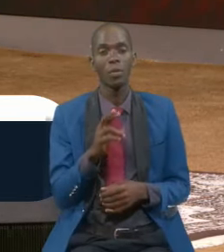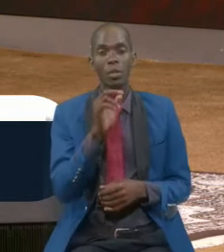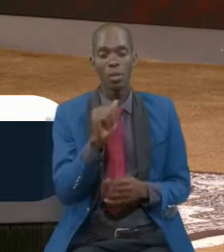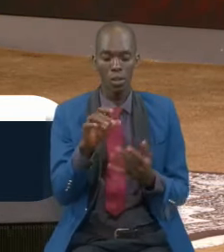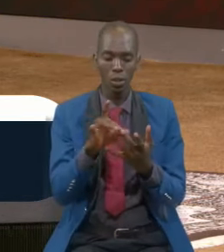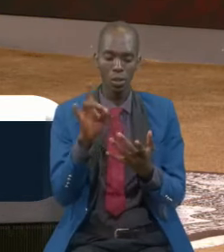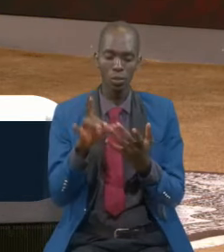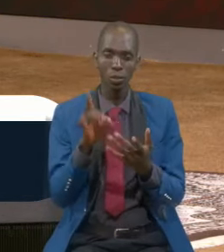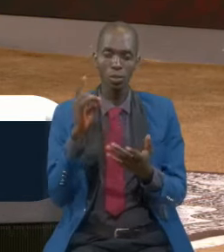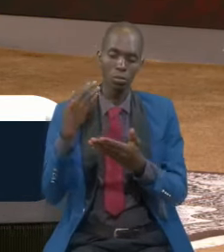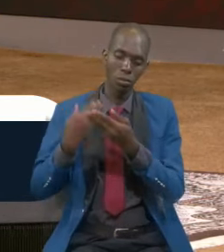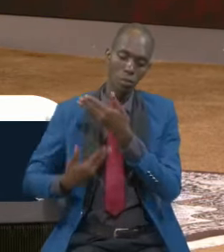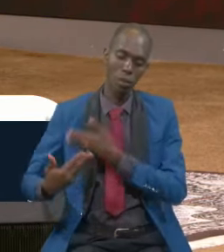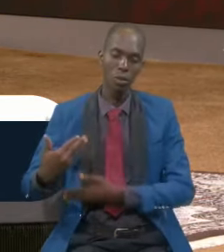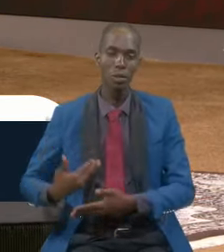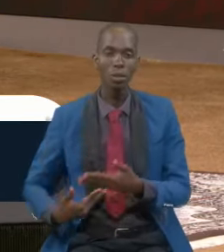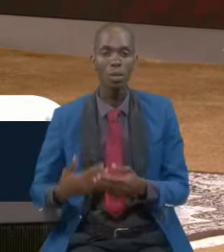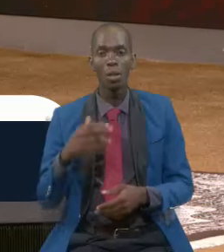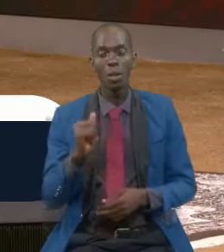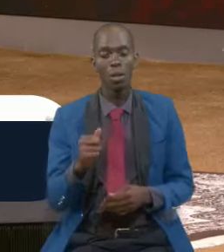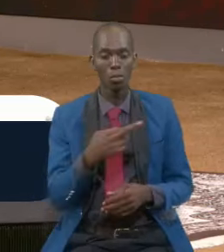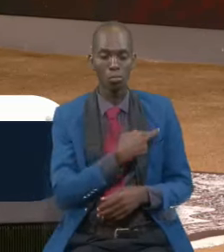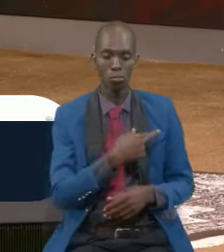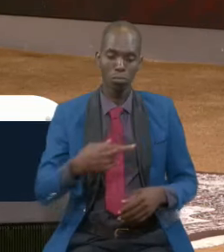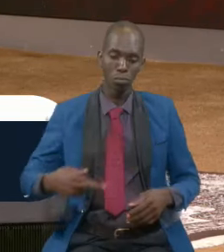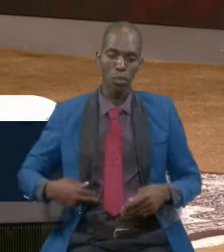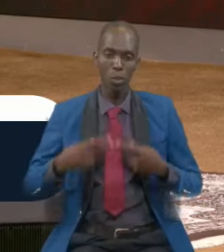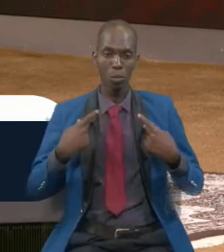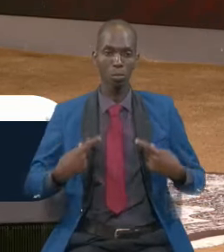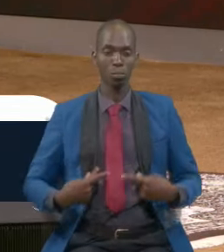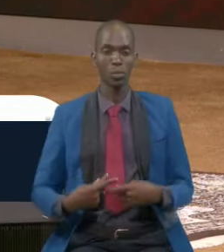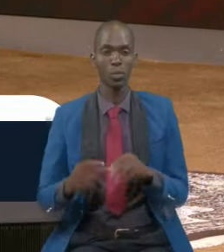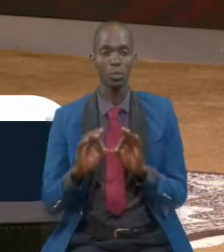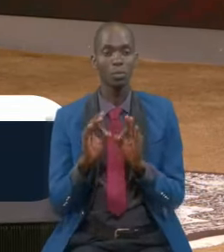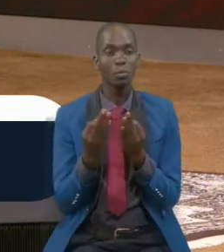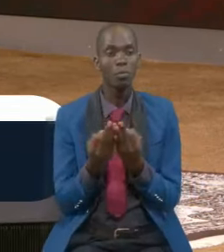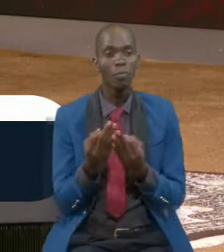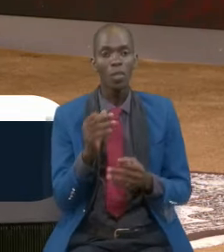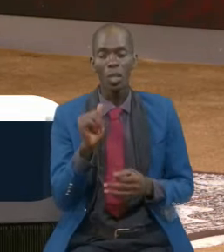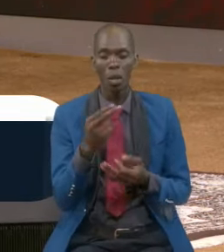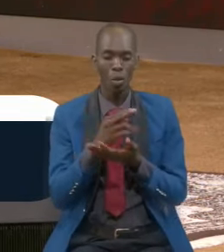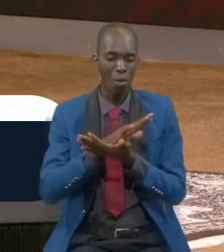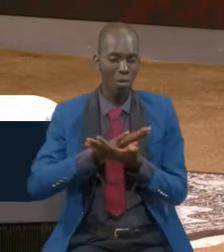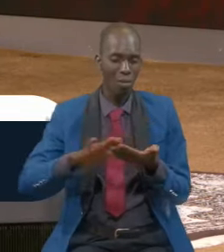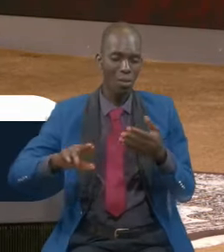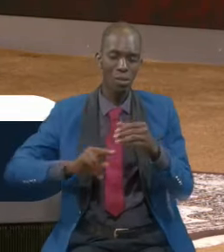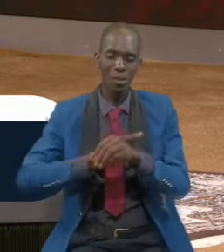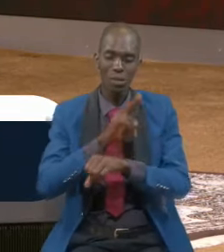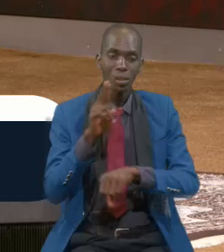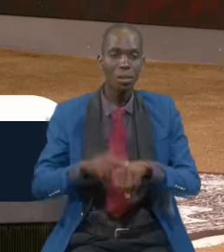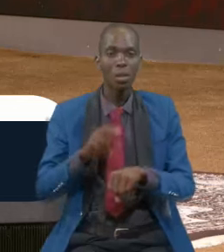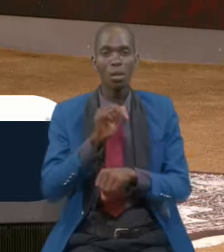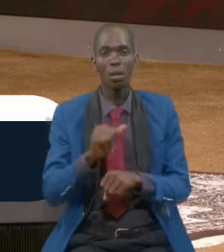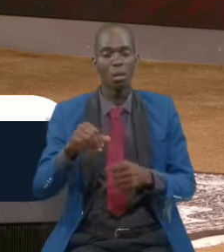chosen generation, a royal priesthood, an holy nation, a